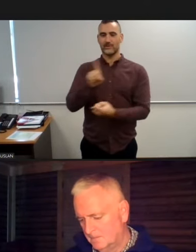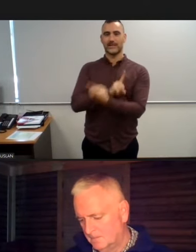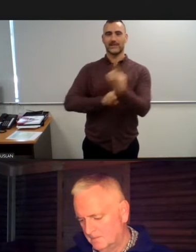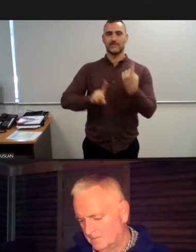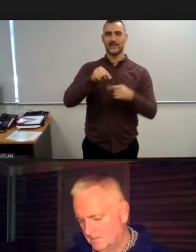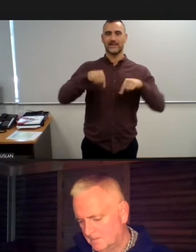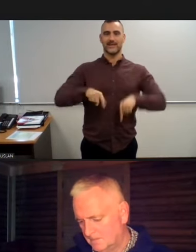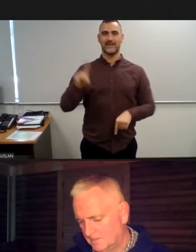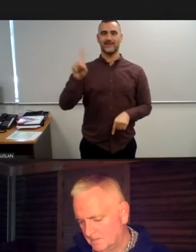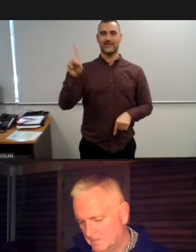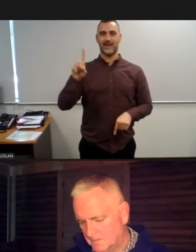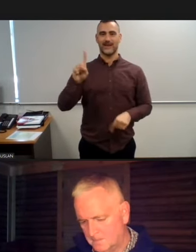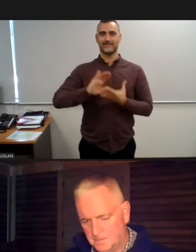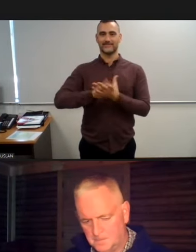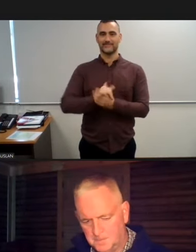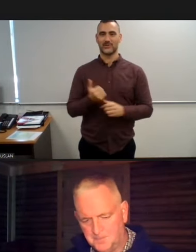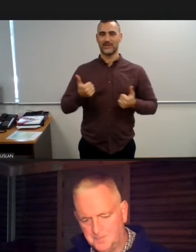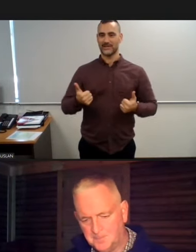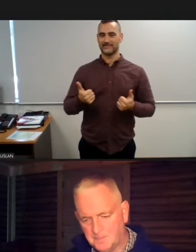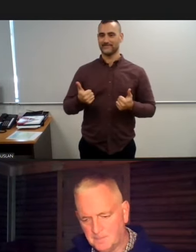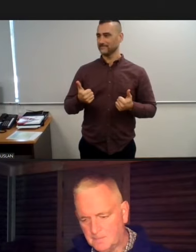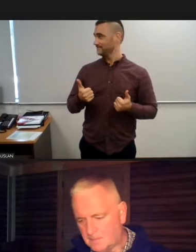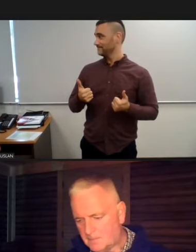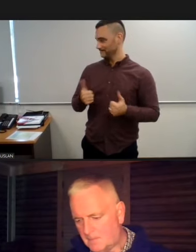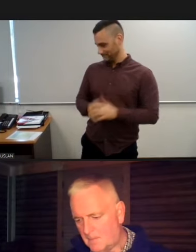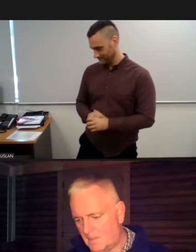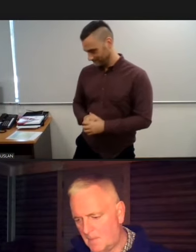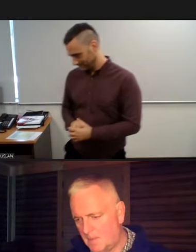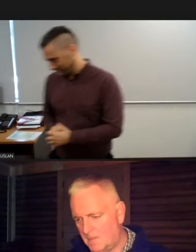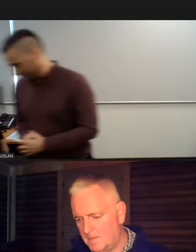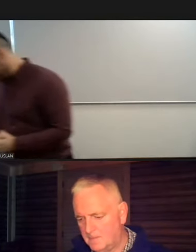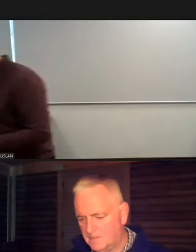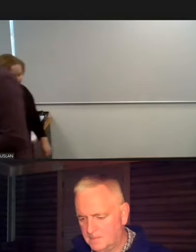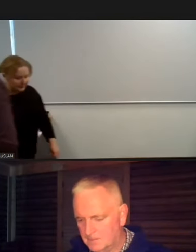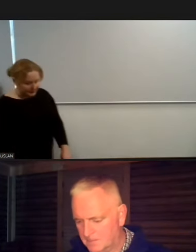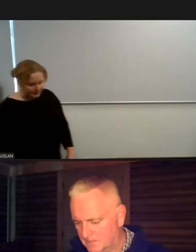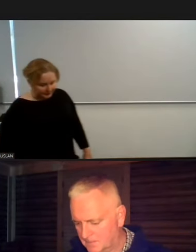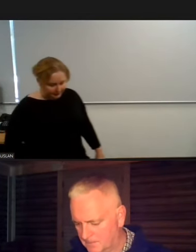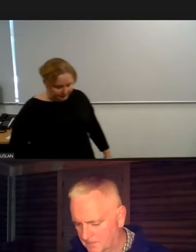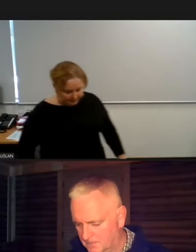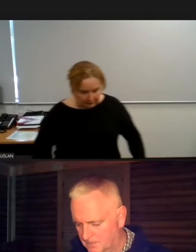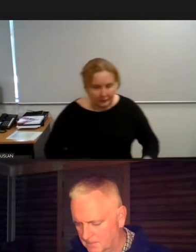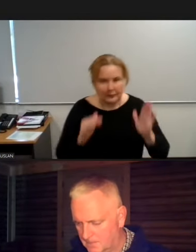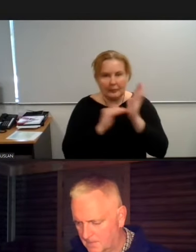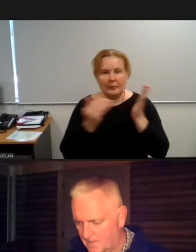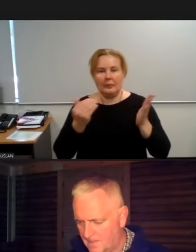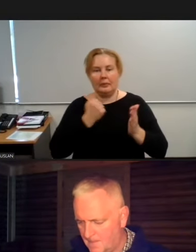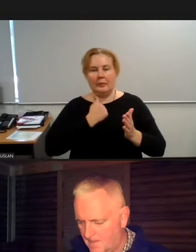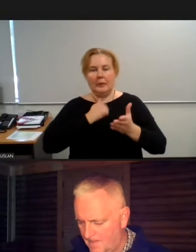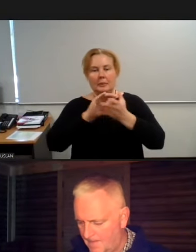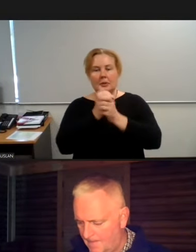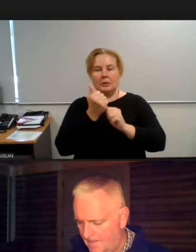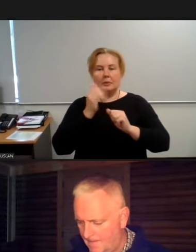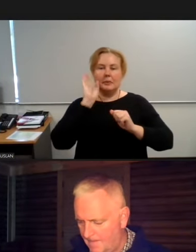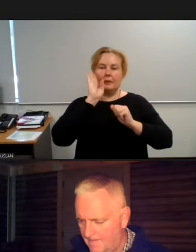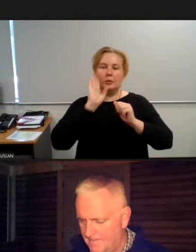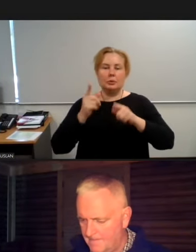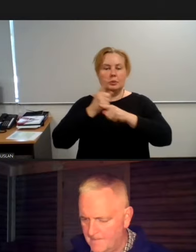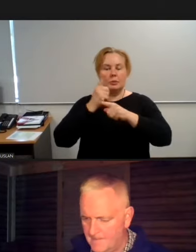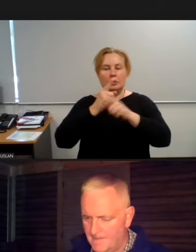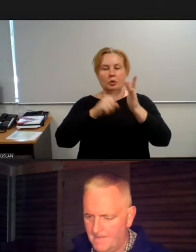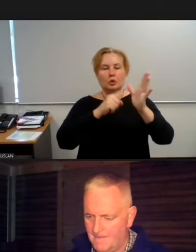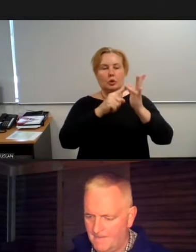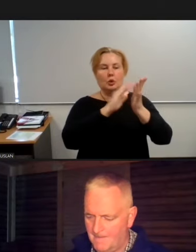Very much appreciated. It's now my pleasure, and Ben, you referred before to John Catford, who's also with us